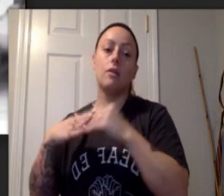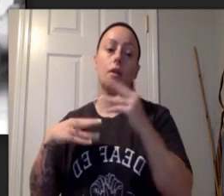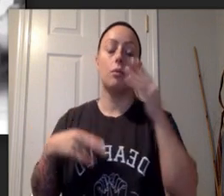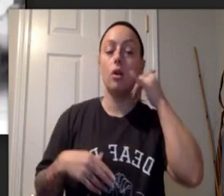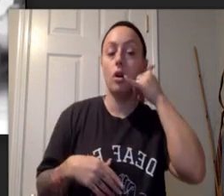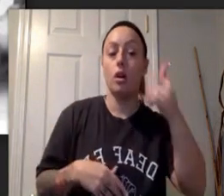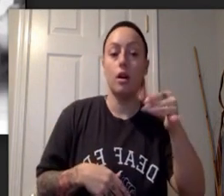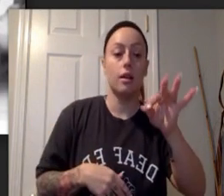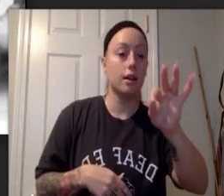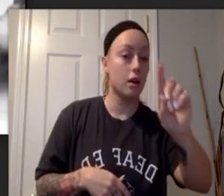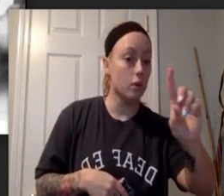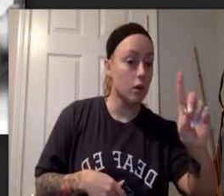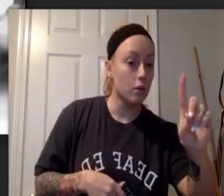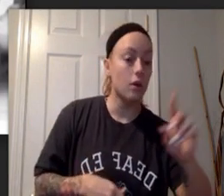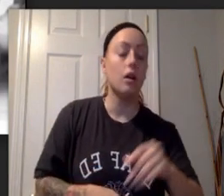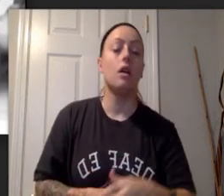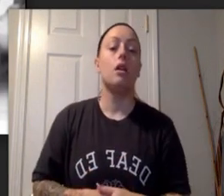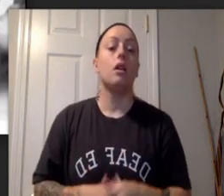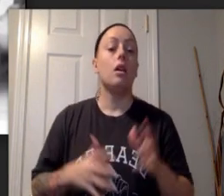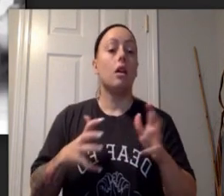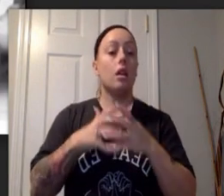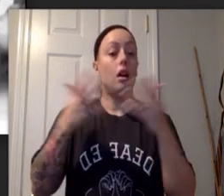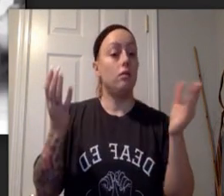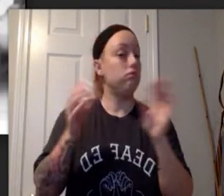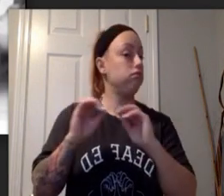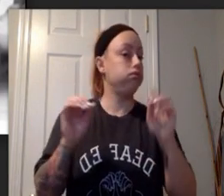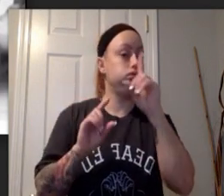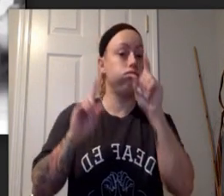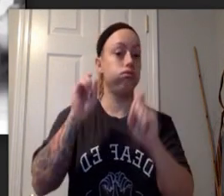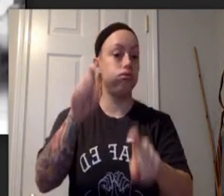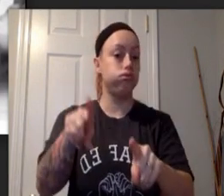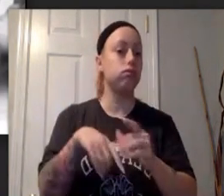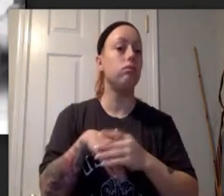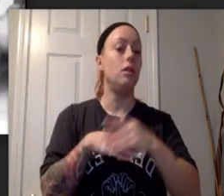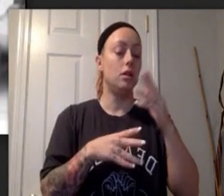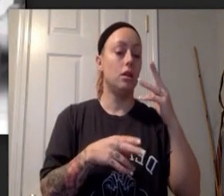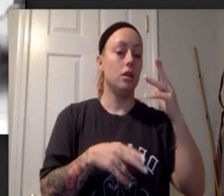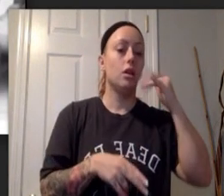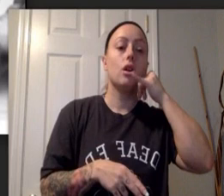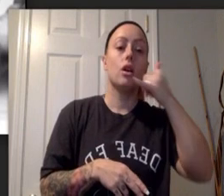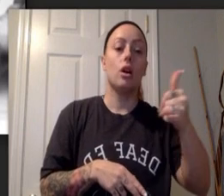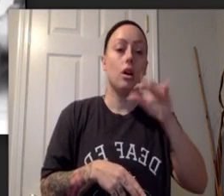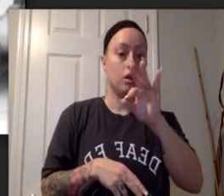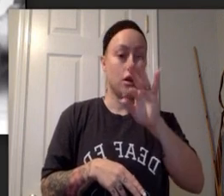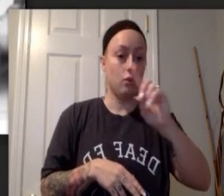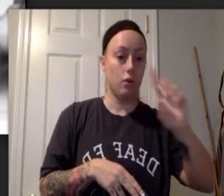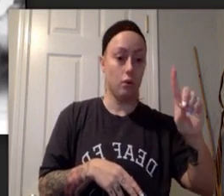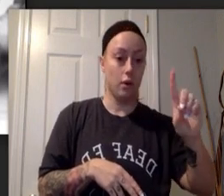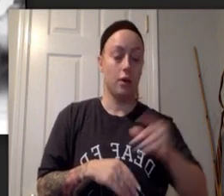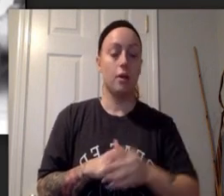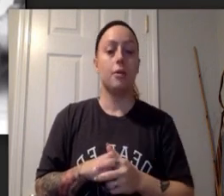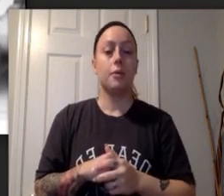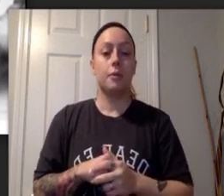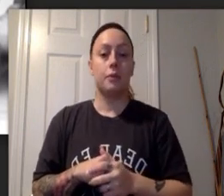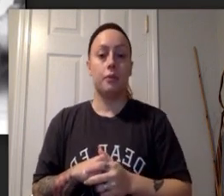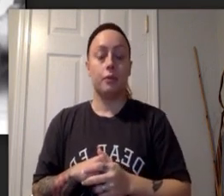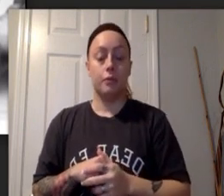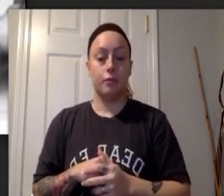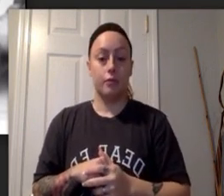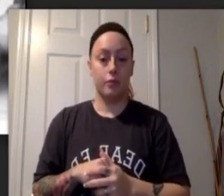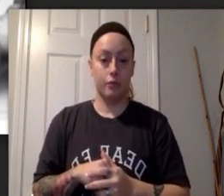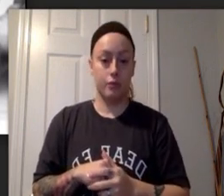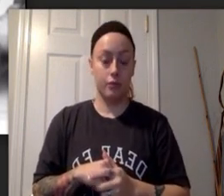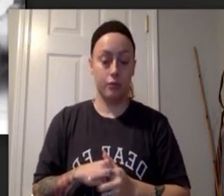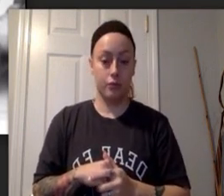911. A lot of us, no questions asked, will call 911. Excuse me. Great. For those of you who, thank